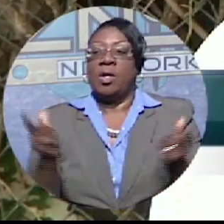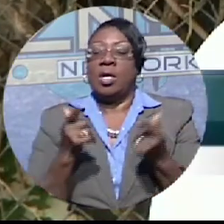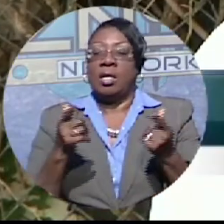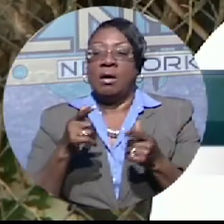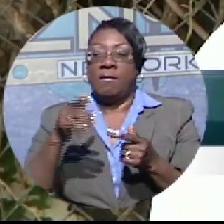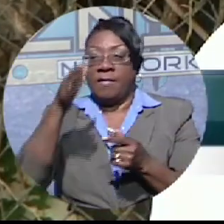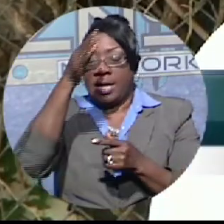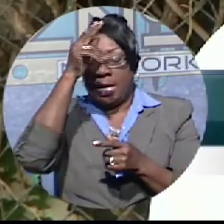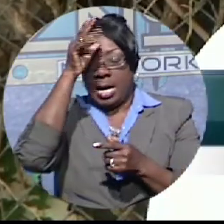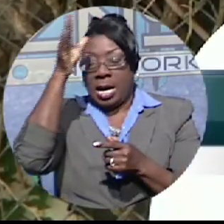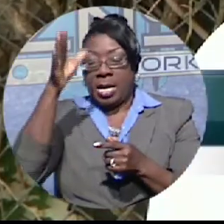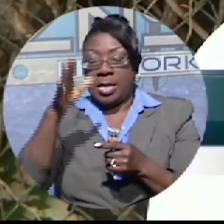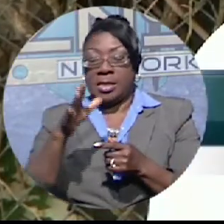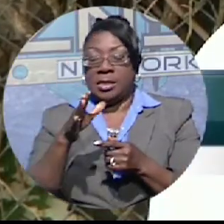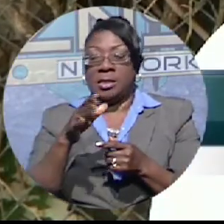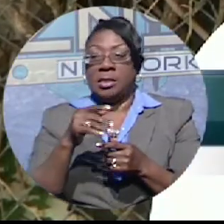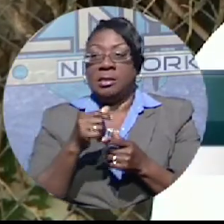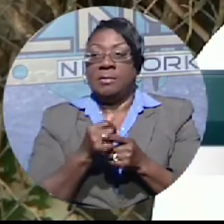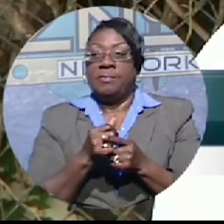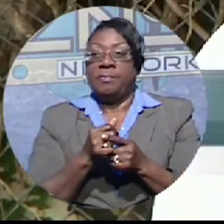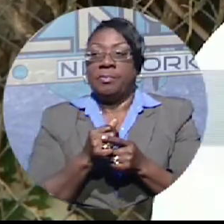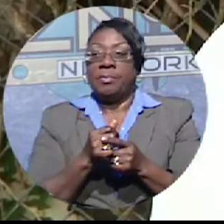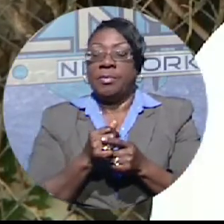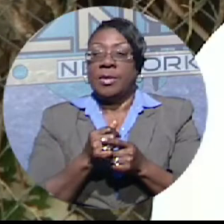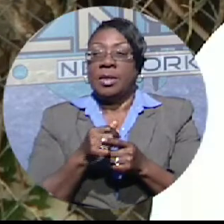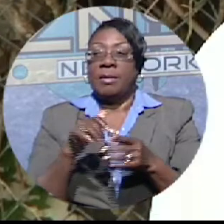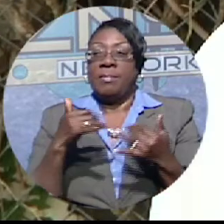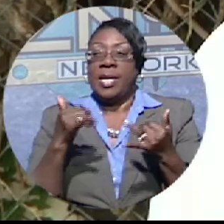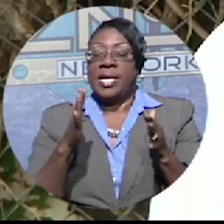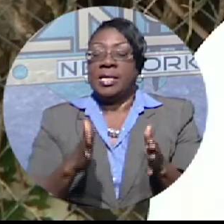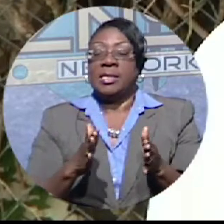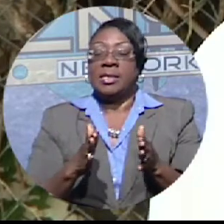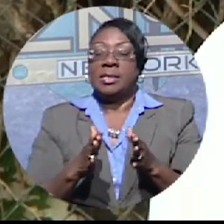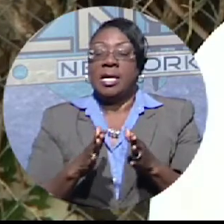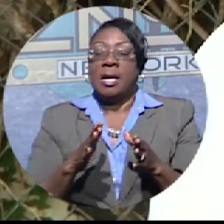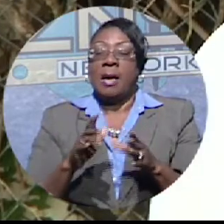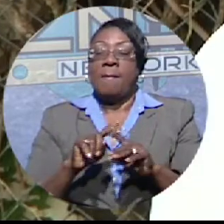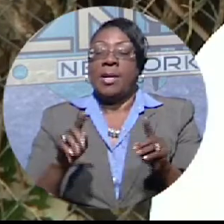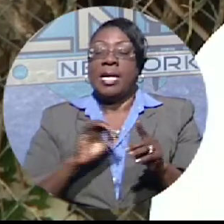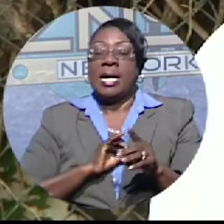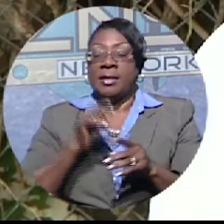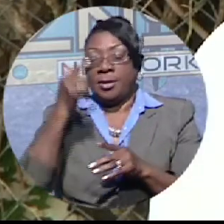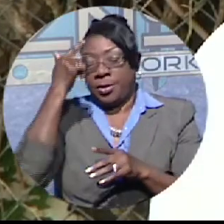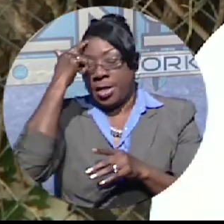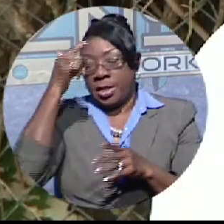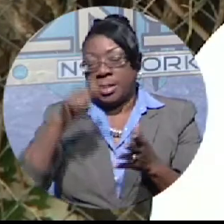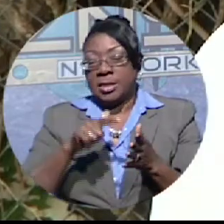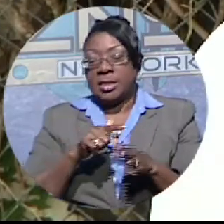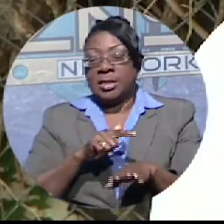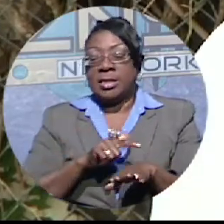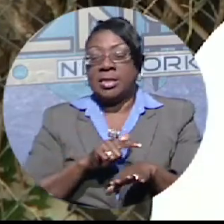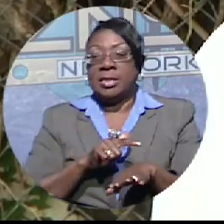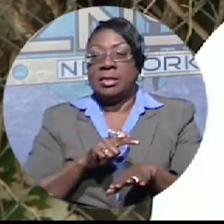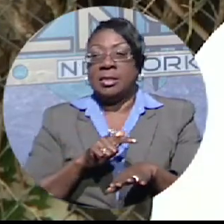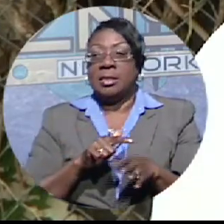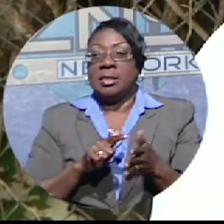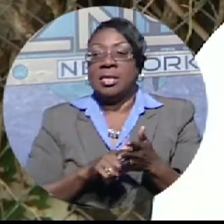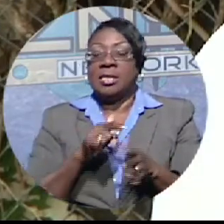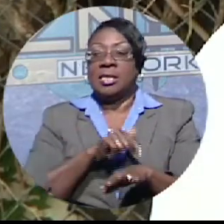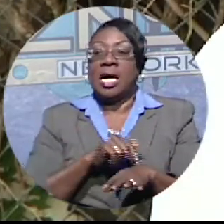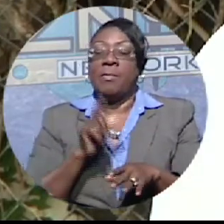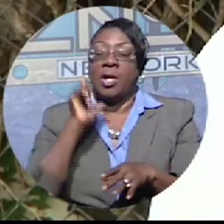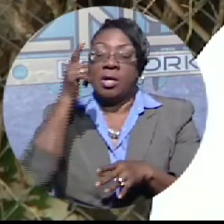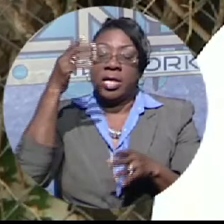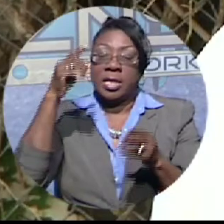guys, gentlemen tournaments per se, but I think at this time, you know, we're looking